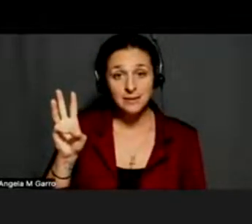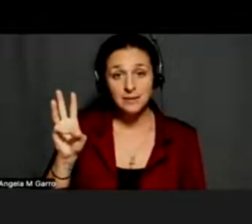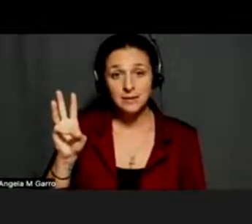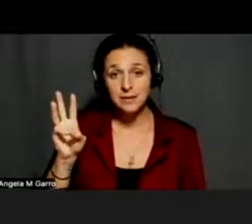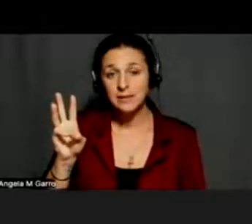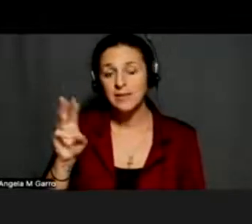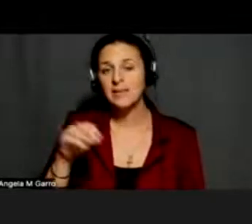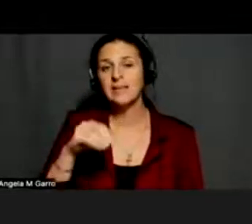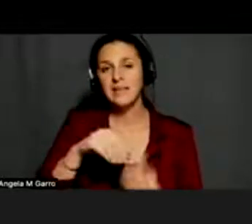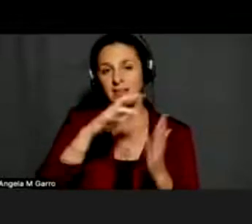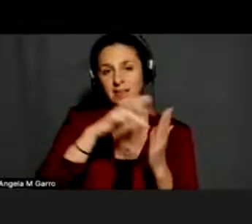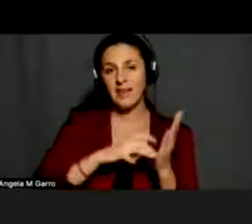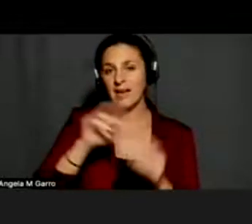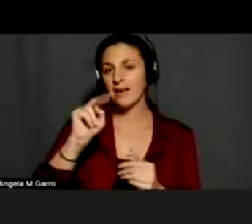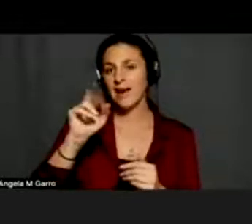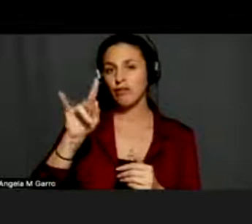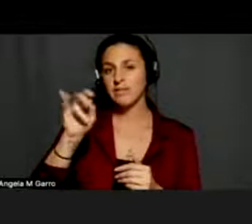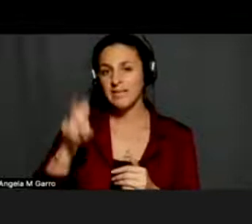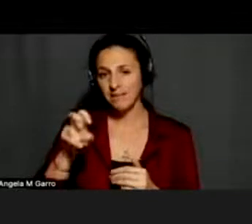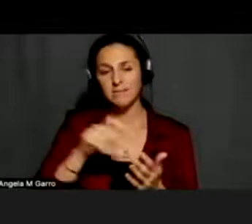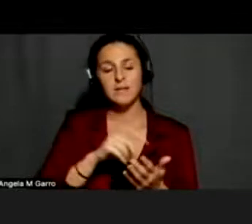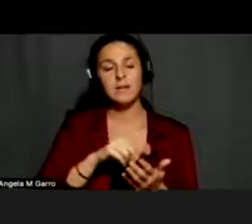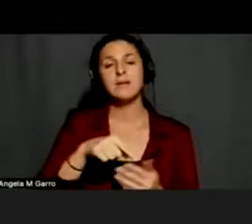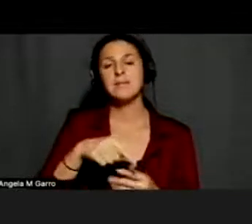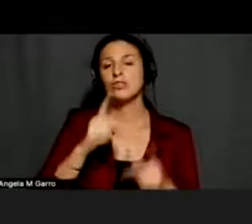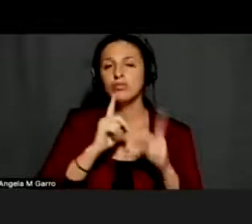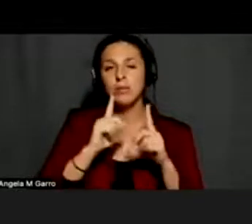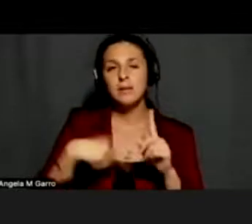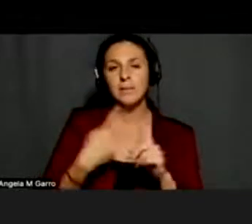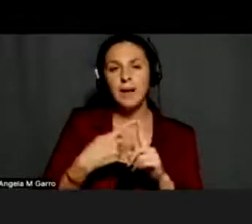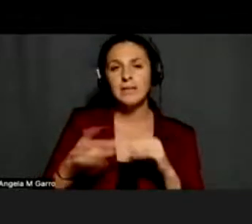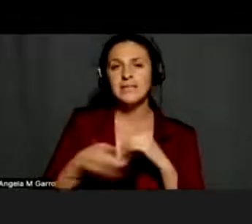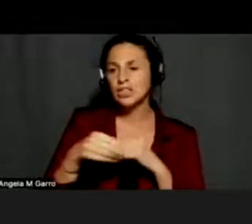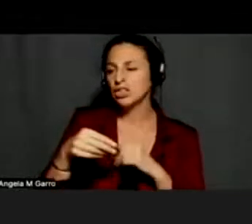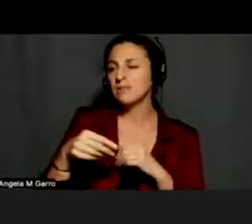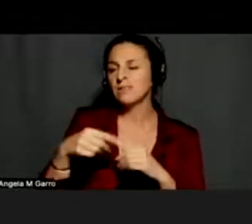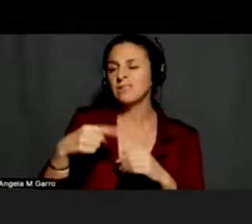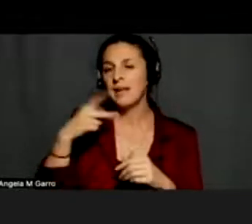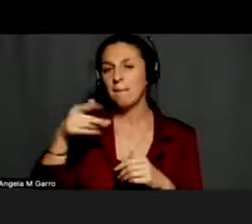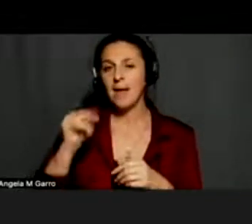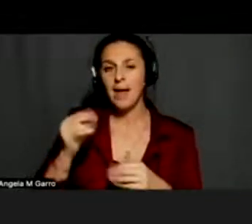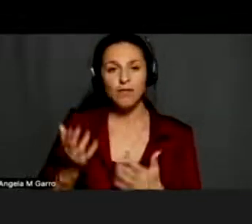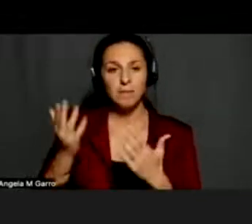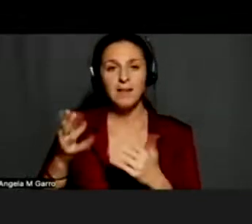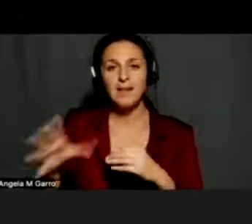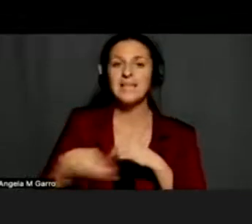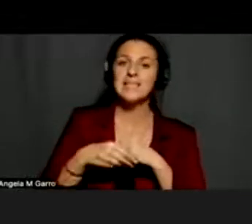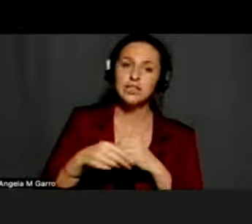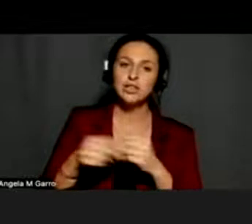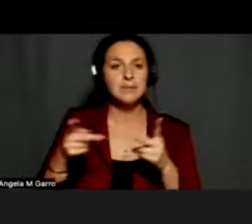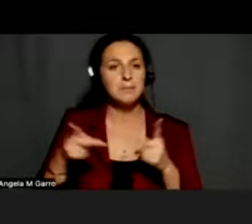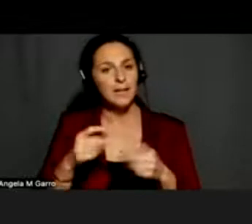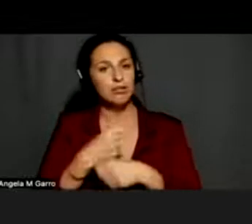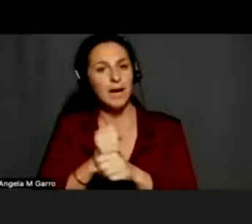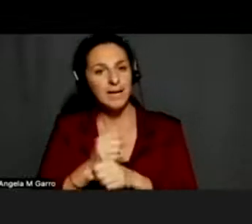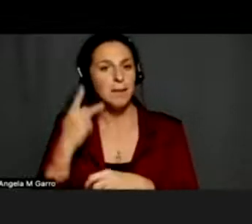narrative, it talks about how, in addition, Pan recommended that additional space be created, parenthetical, by